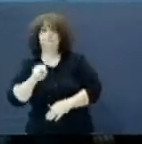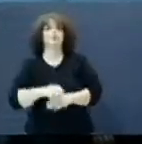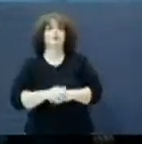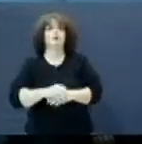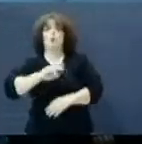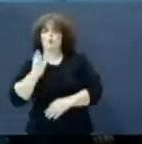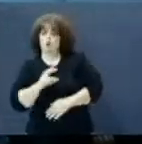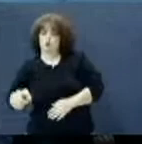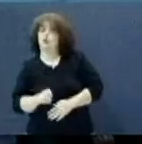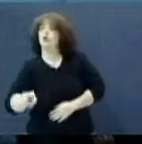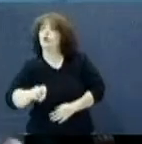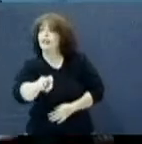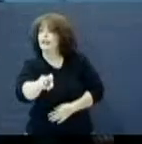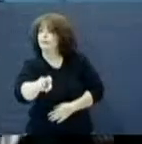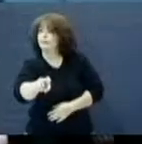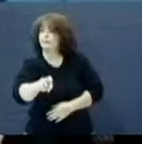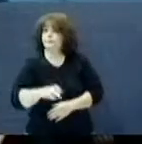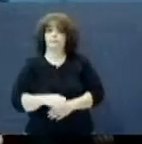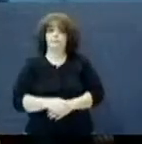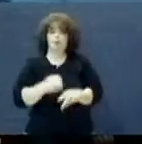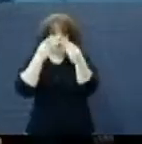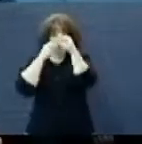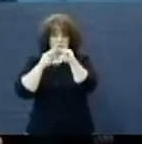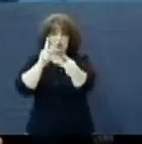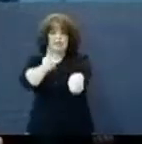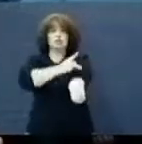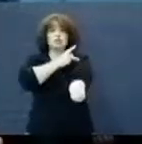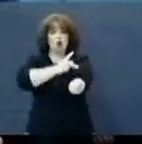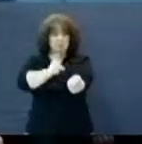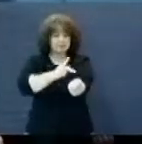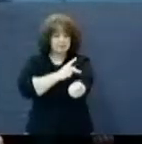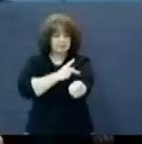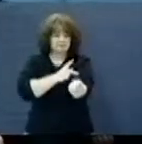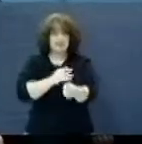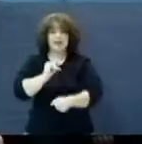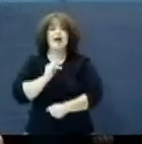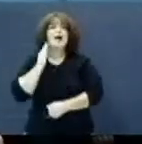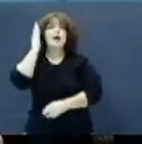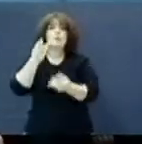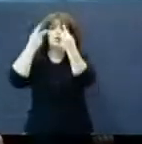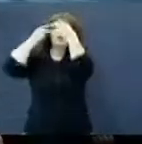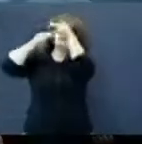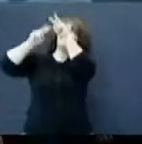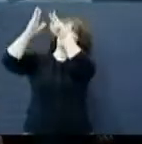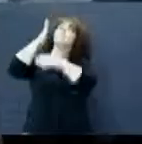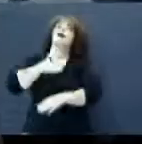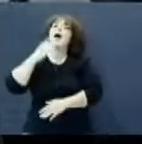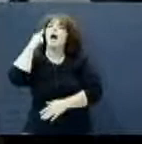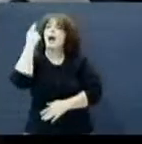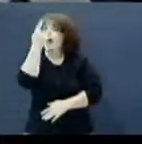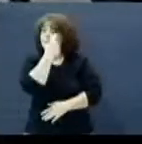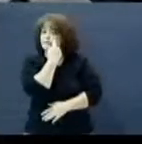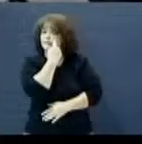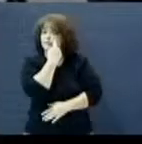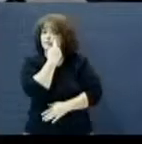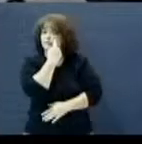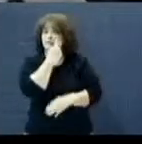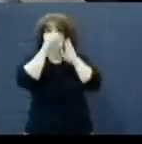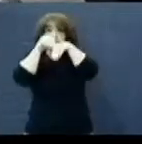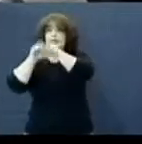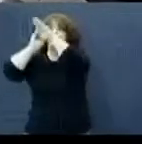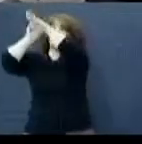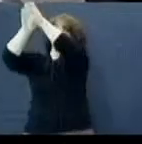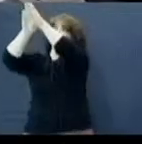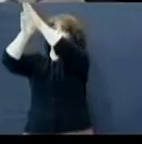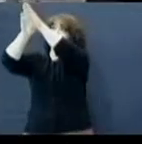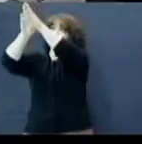a journey. And let's look at what the psalmist says. I will lift up mine eyes unto the